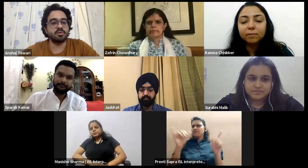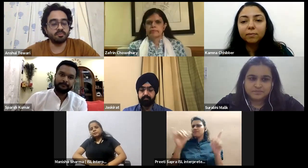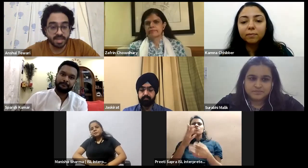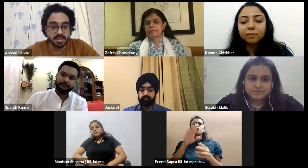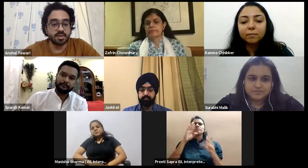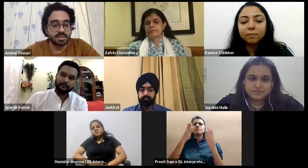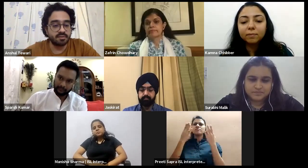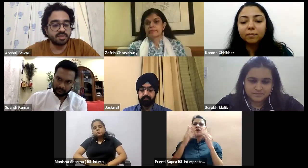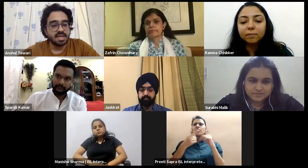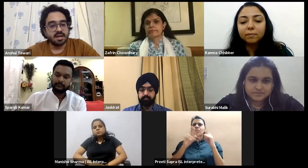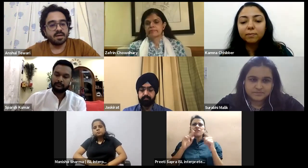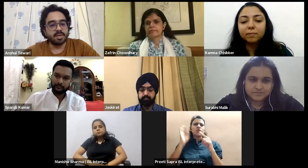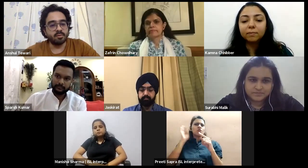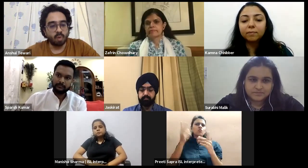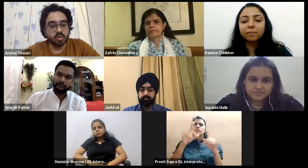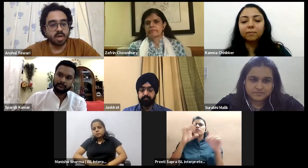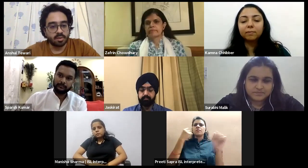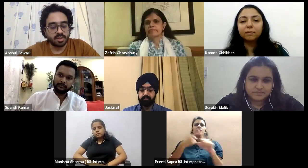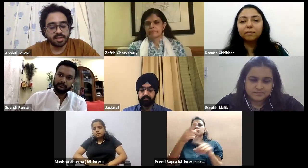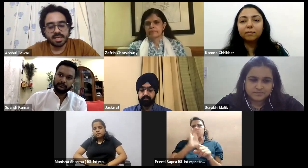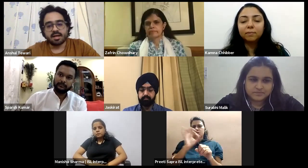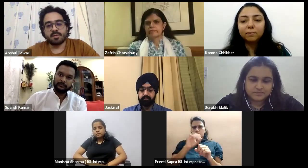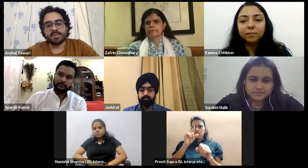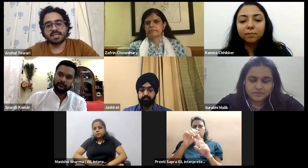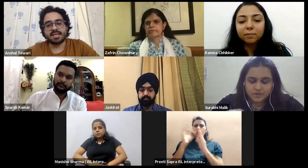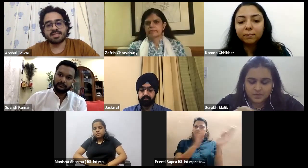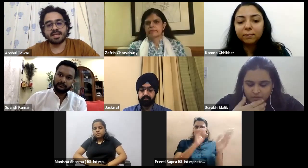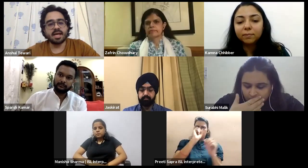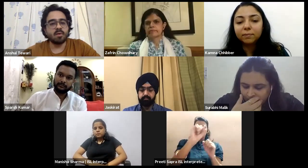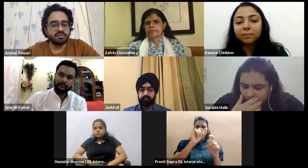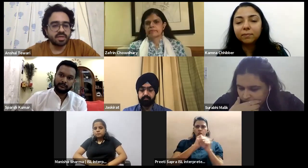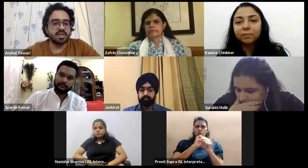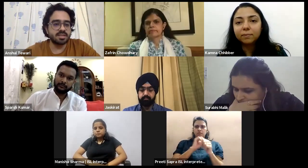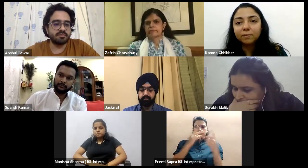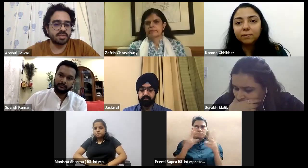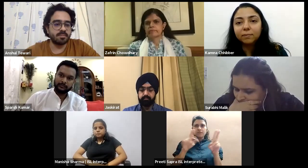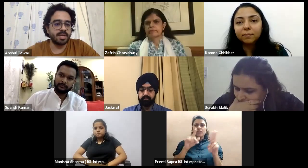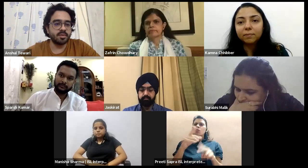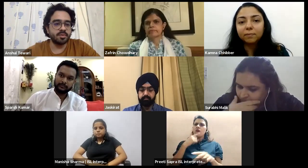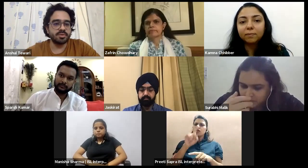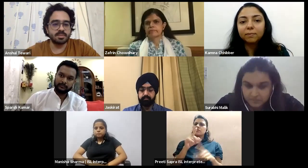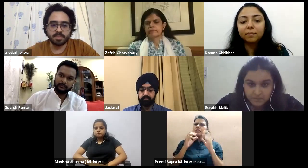this because you've faced it yourself, and you want to counter it. And secondly, how difficult is it for somebody to simply